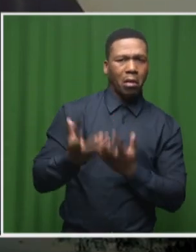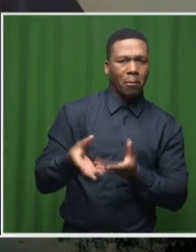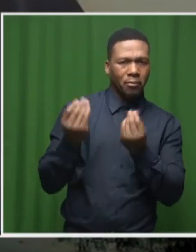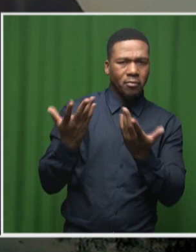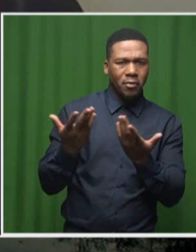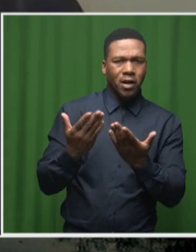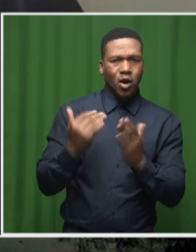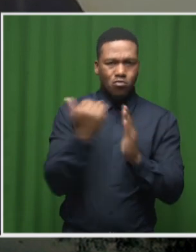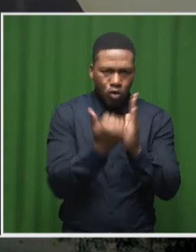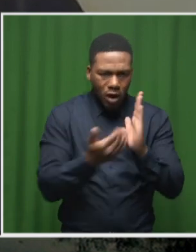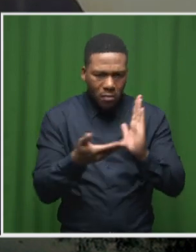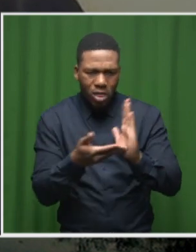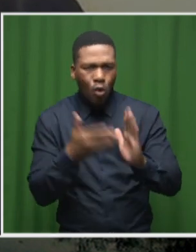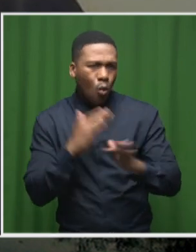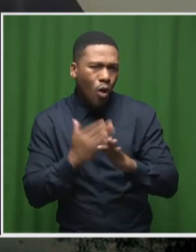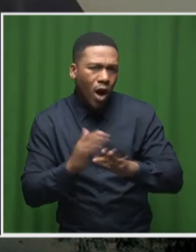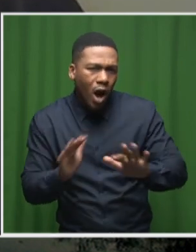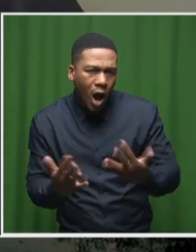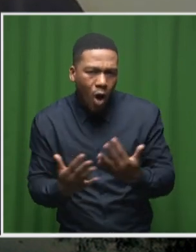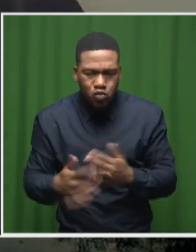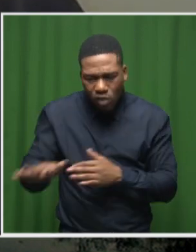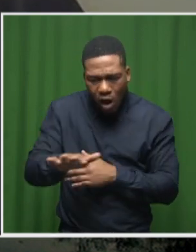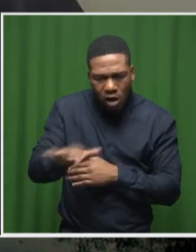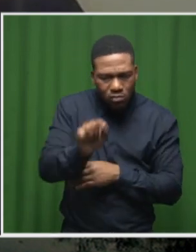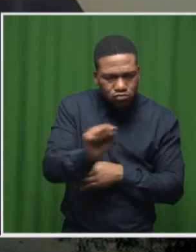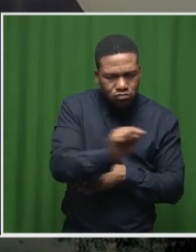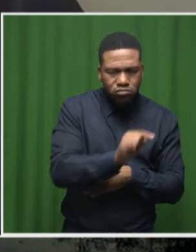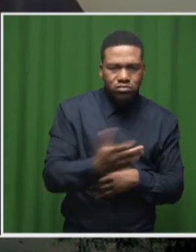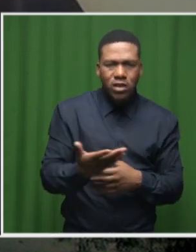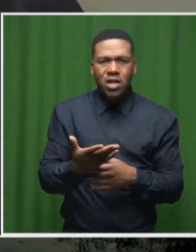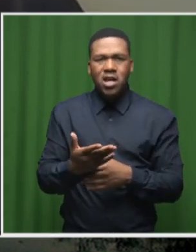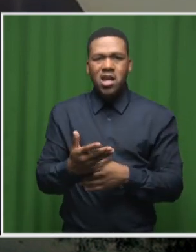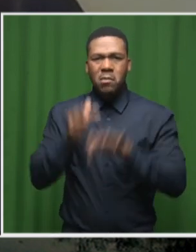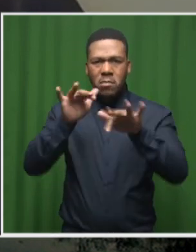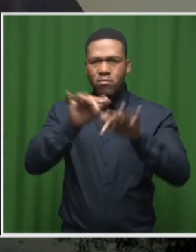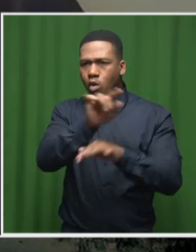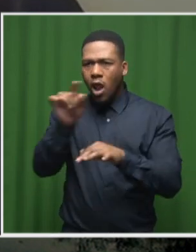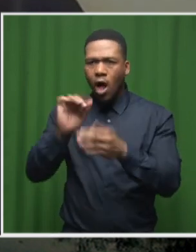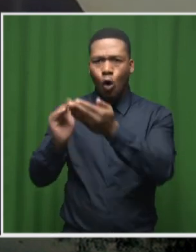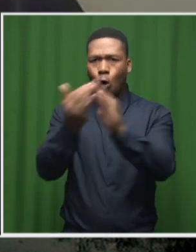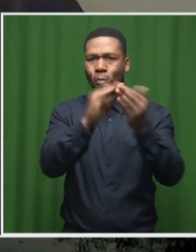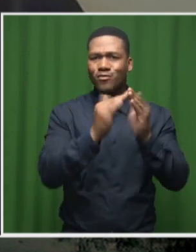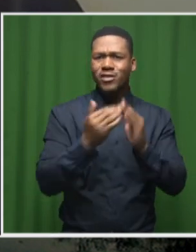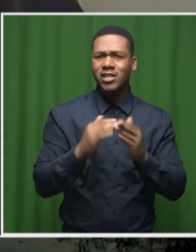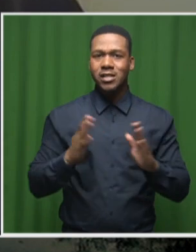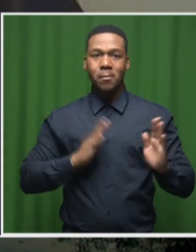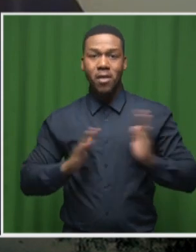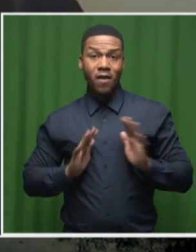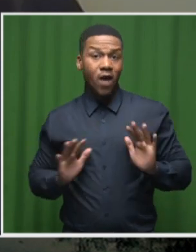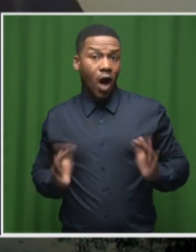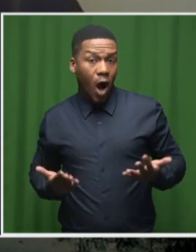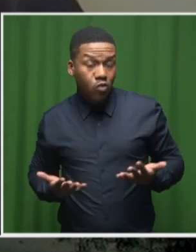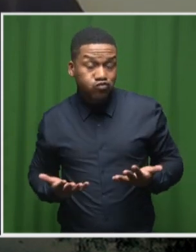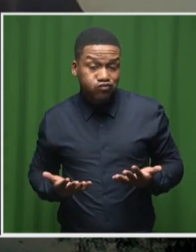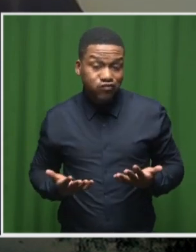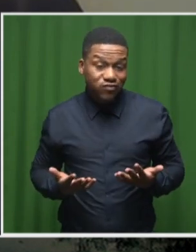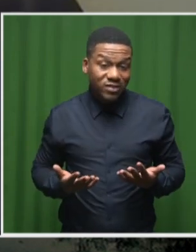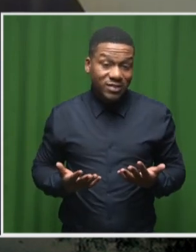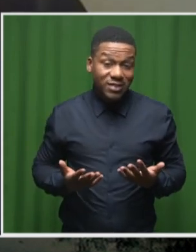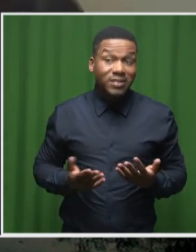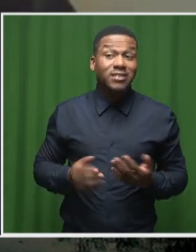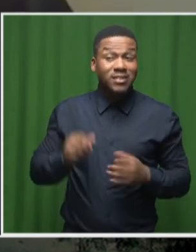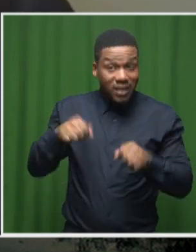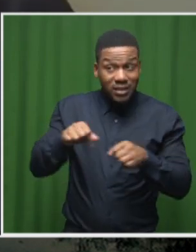actually working in these areas that you've done it, and how are the residents behaving? I suppose I say behaving as in switching off